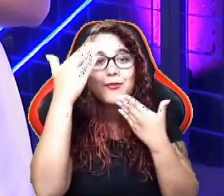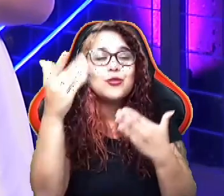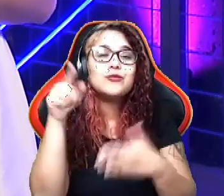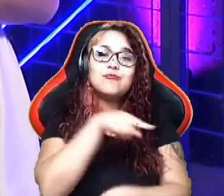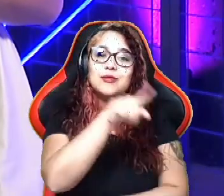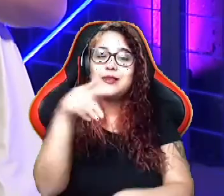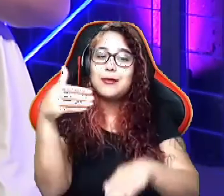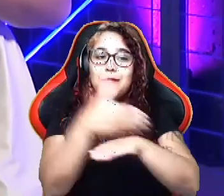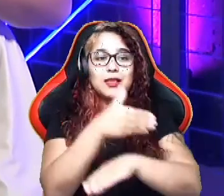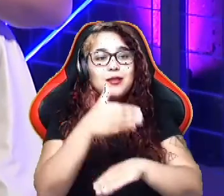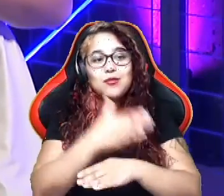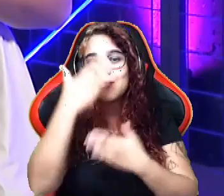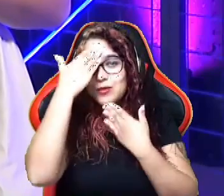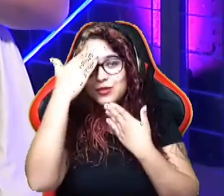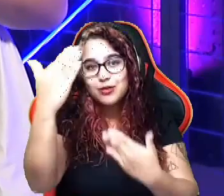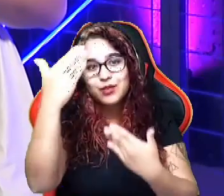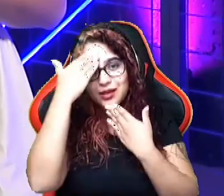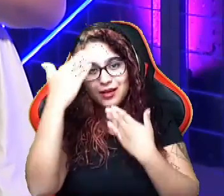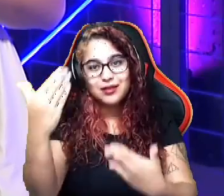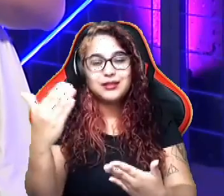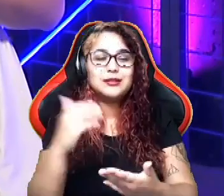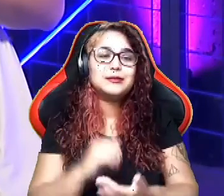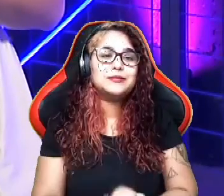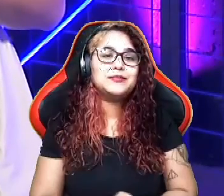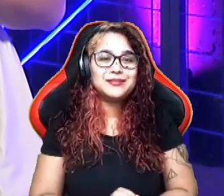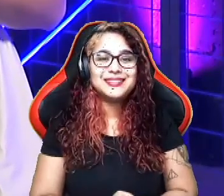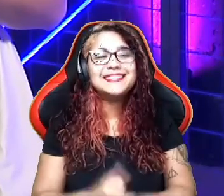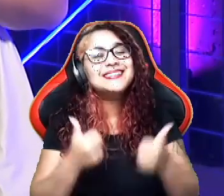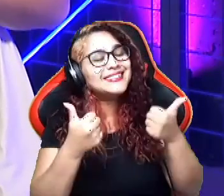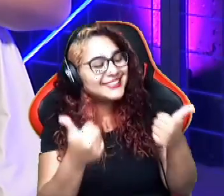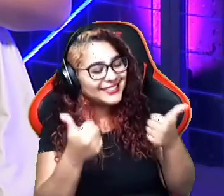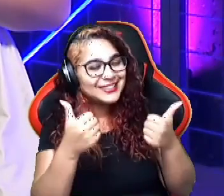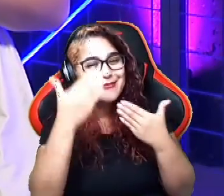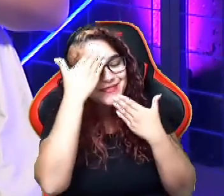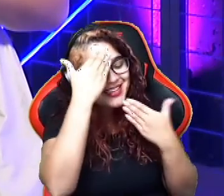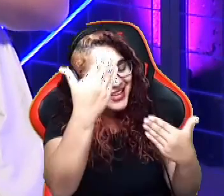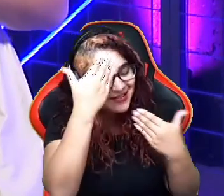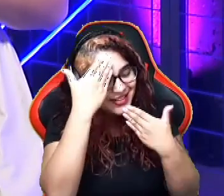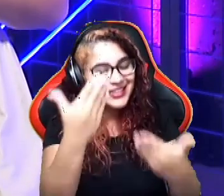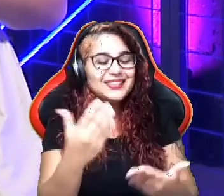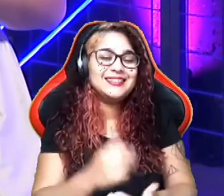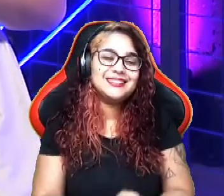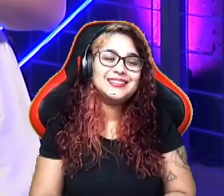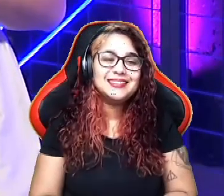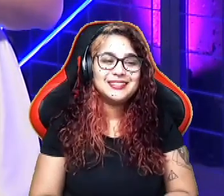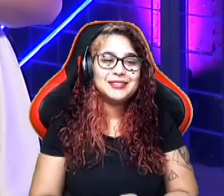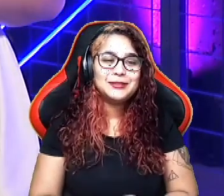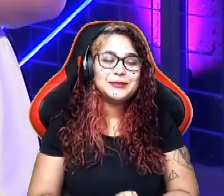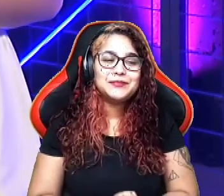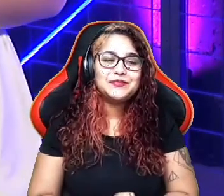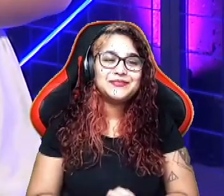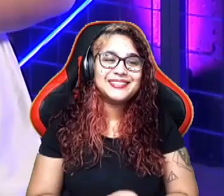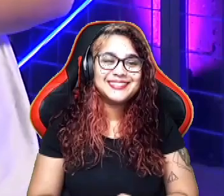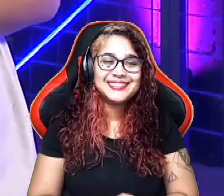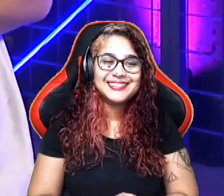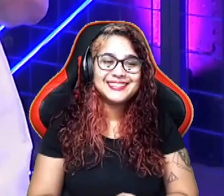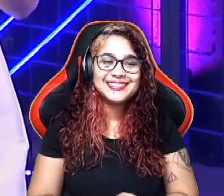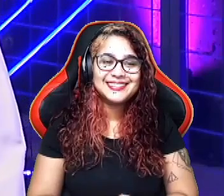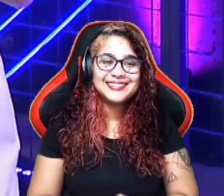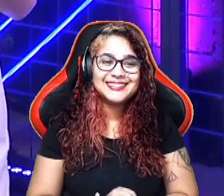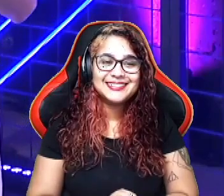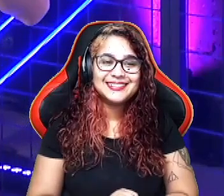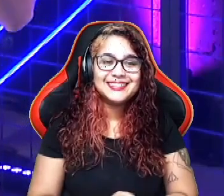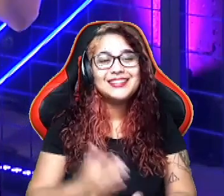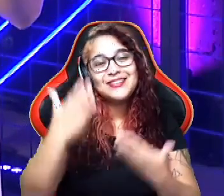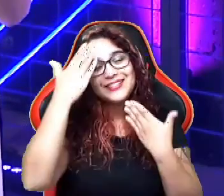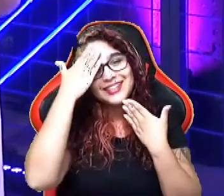really want to thank you from the bottom of my heart for you being here today. No, thank you. Yeah, we appreciate it. Thank you so